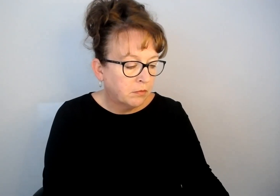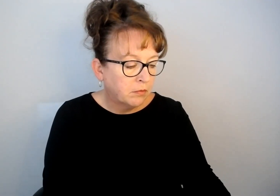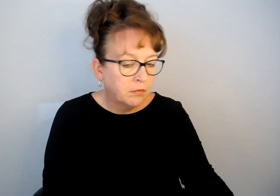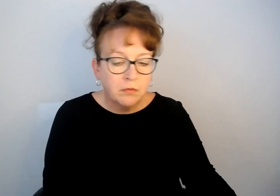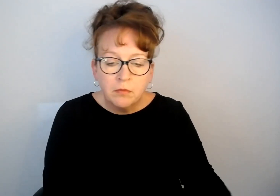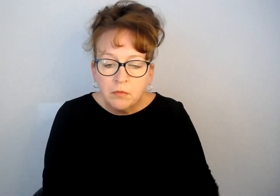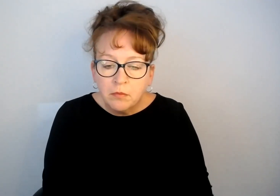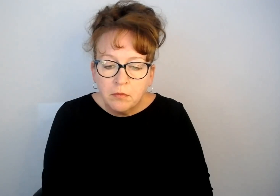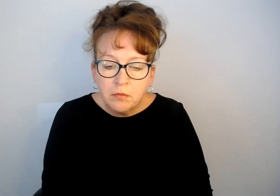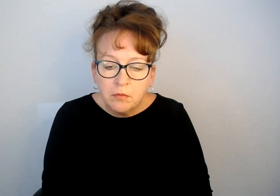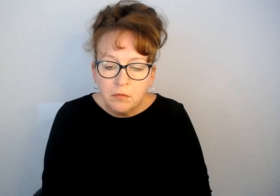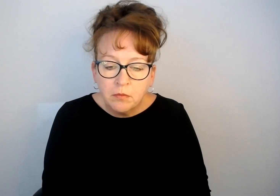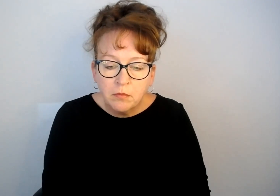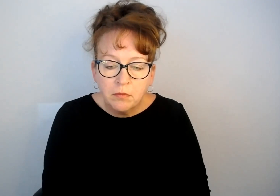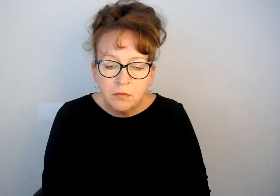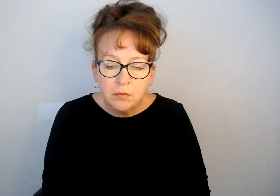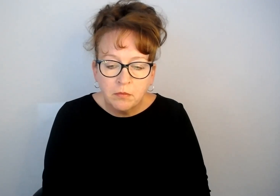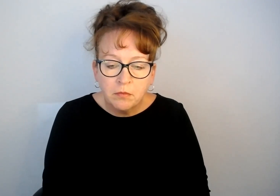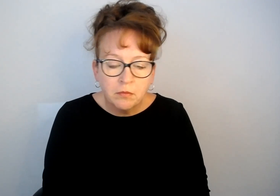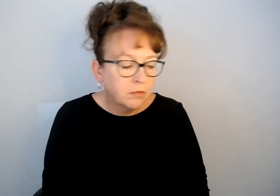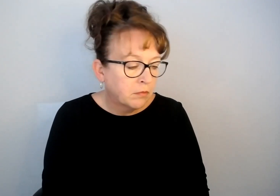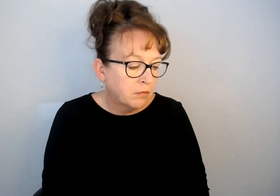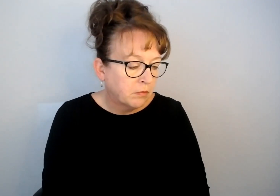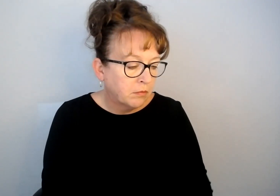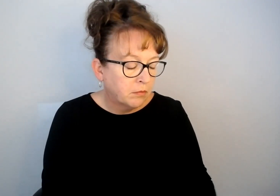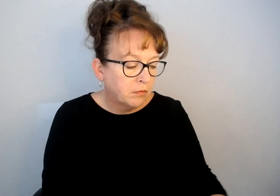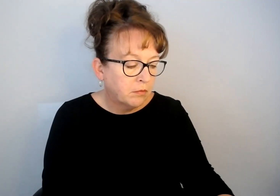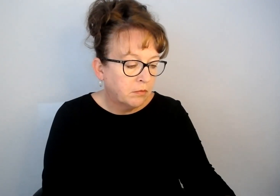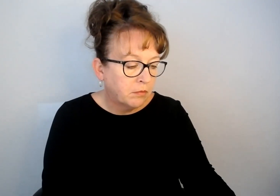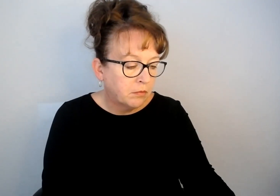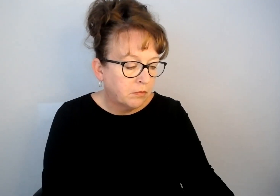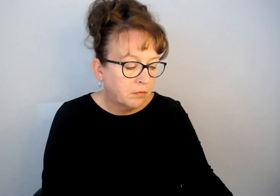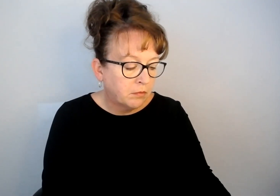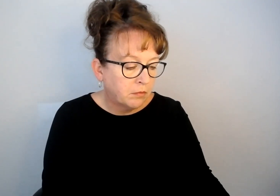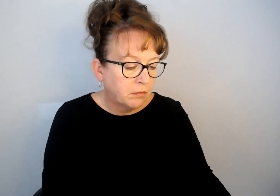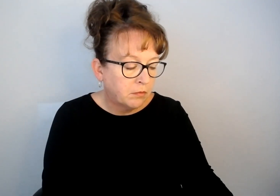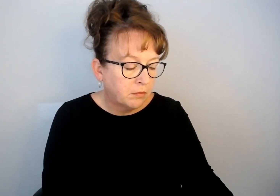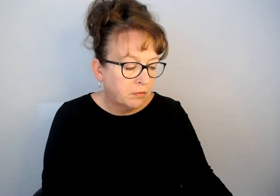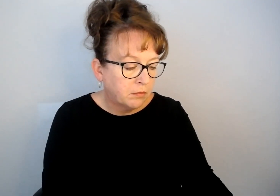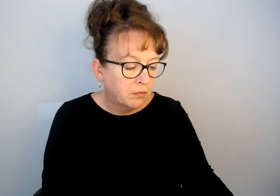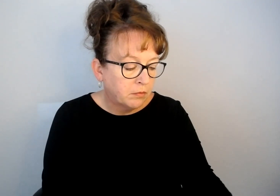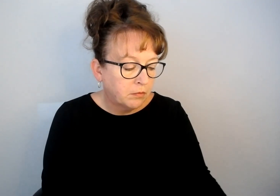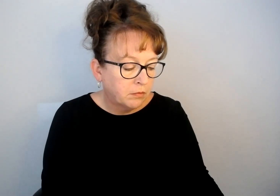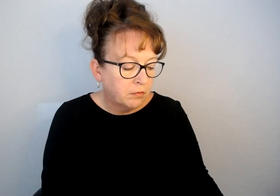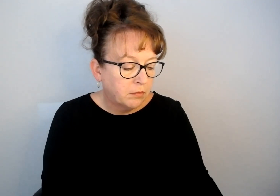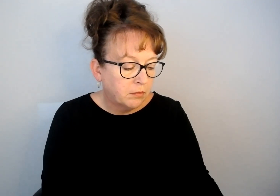Yes, thank you, Emma. Good point. Please mute your original audio. If you click on the interpretation icon, that should be an option.